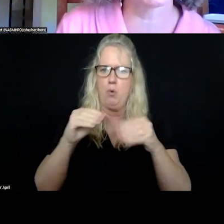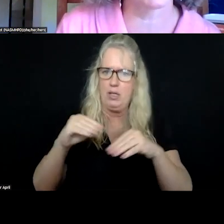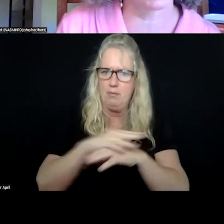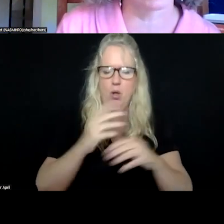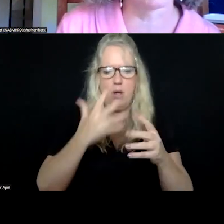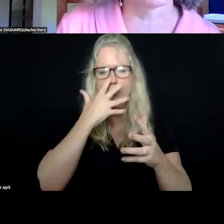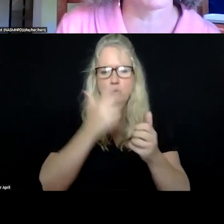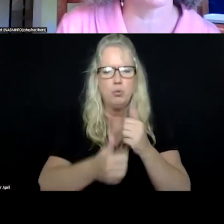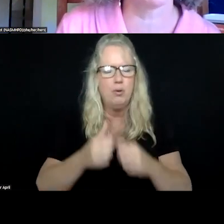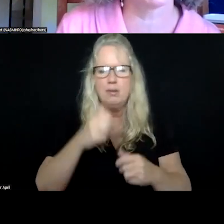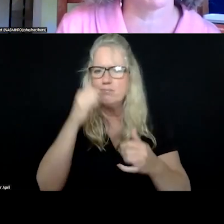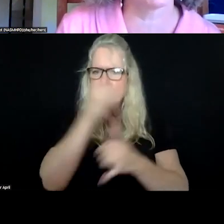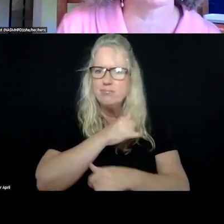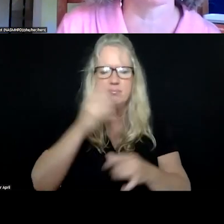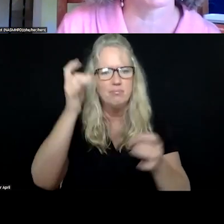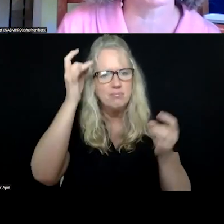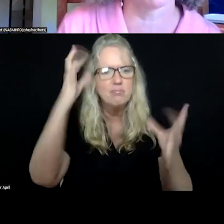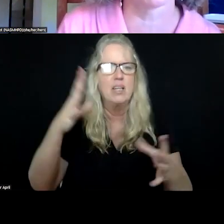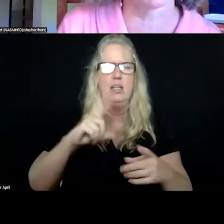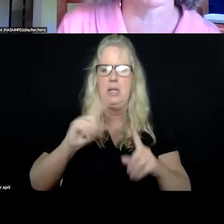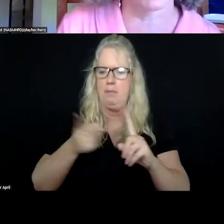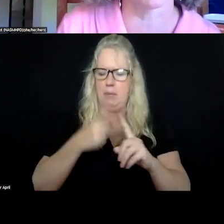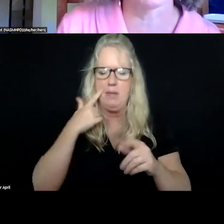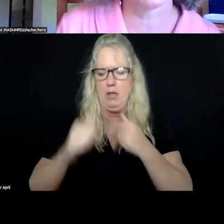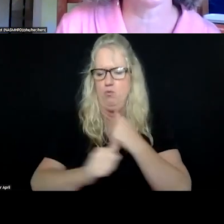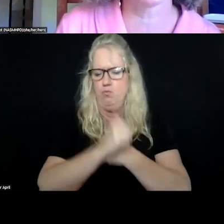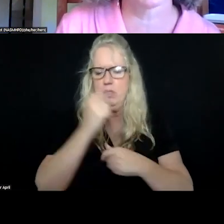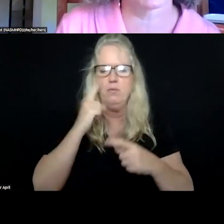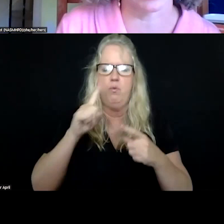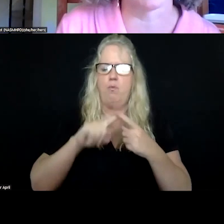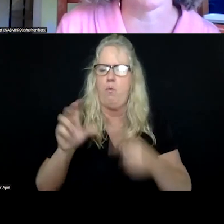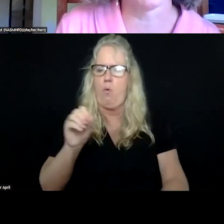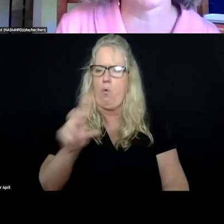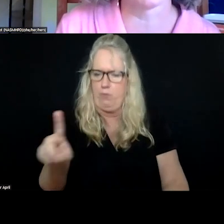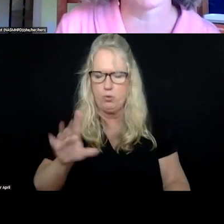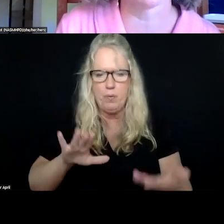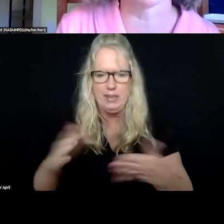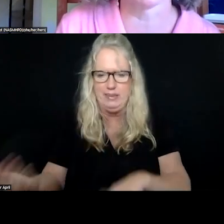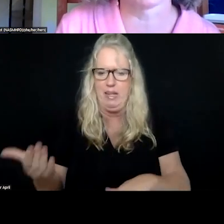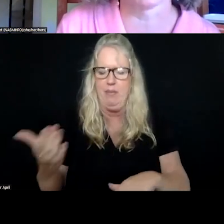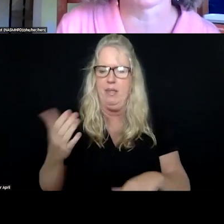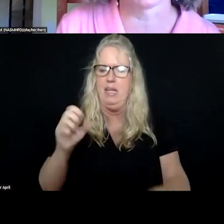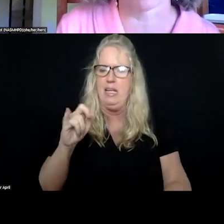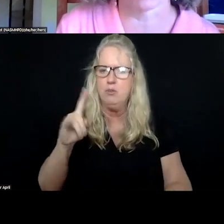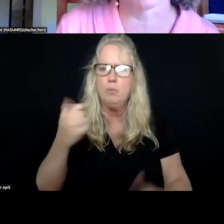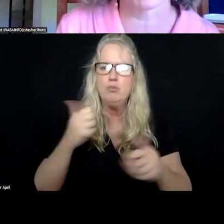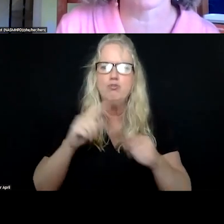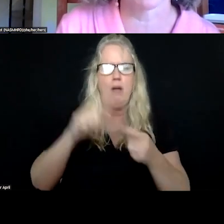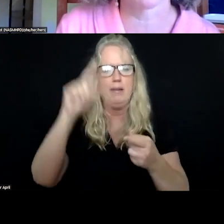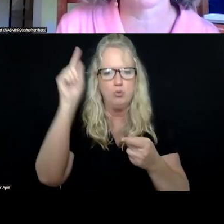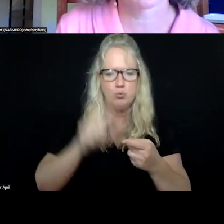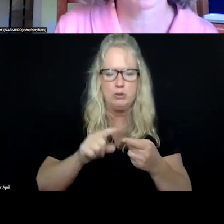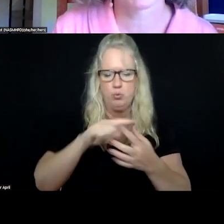and nonsensical to increase patients' risk of overdose death and suicide in an attempt to reduce these